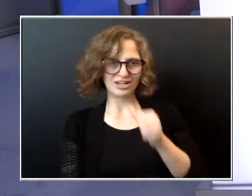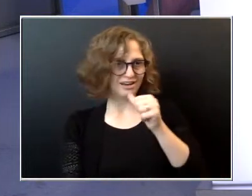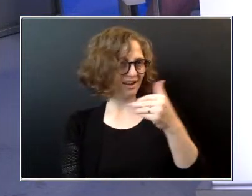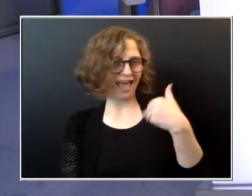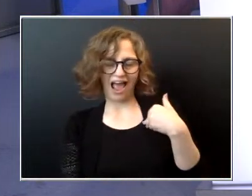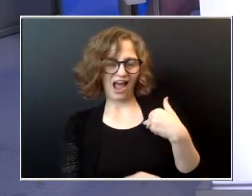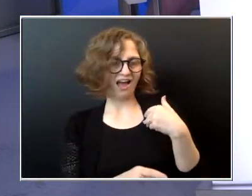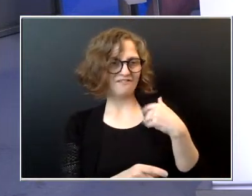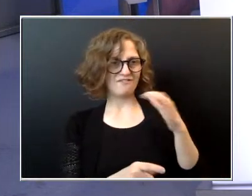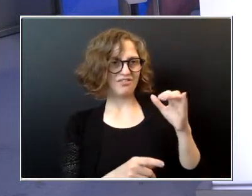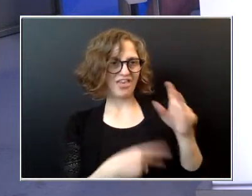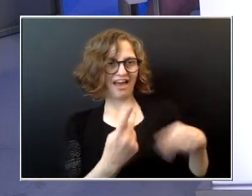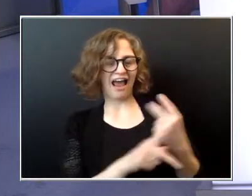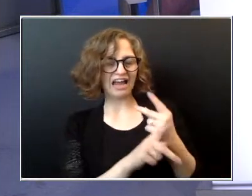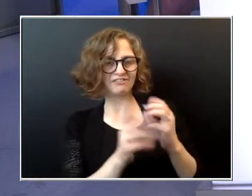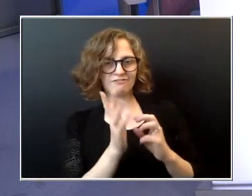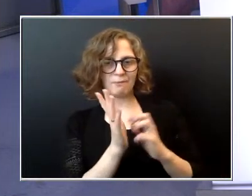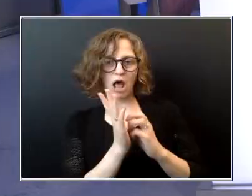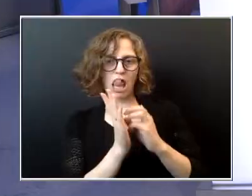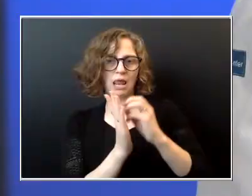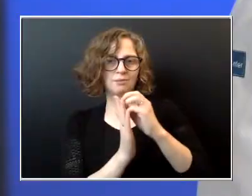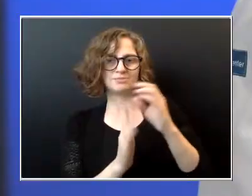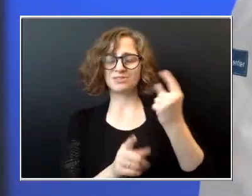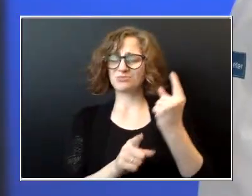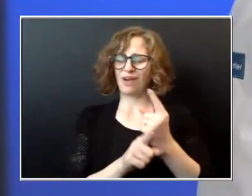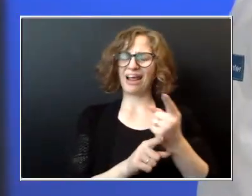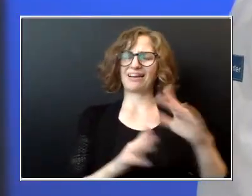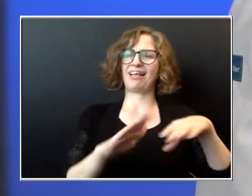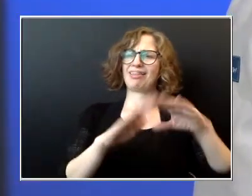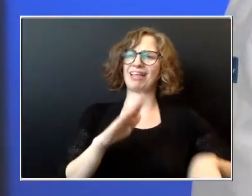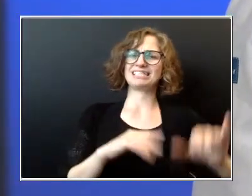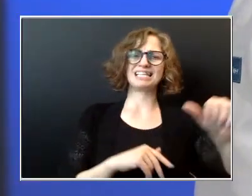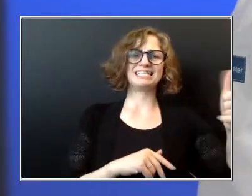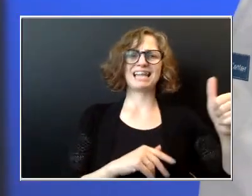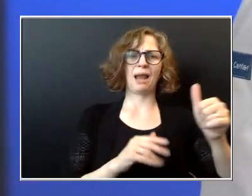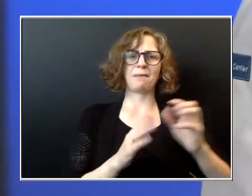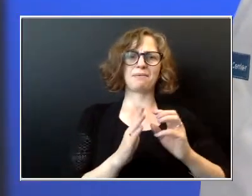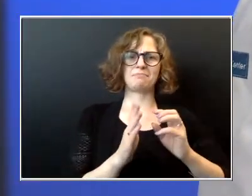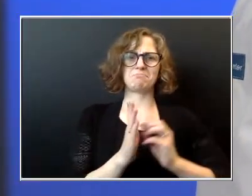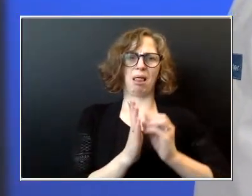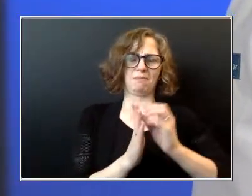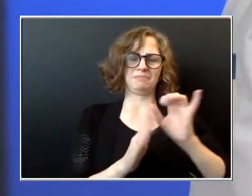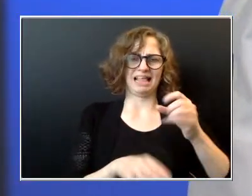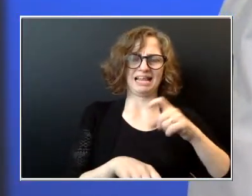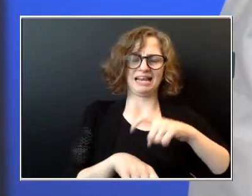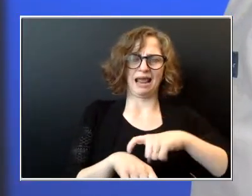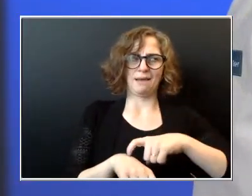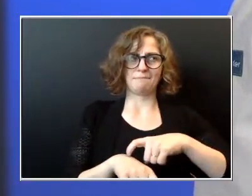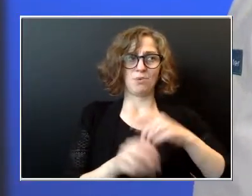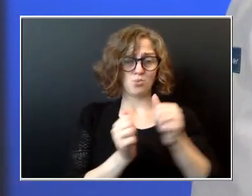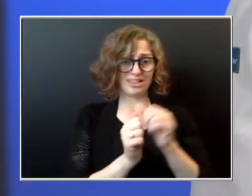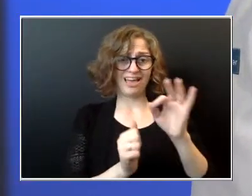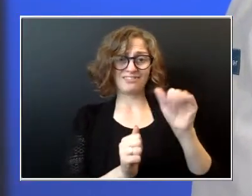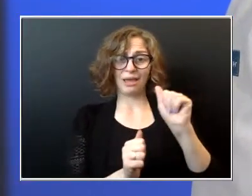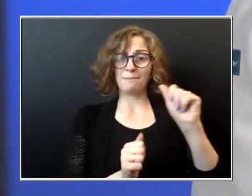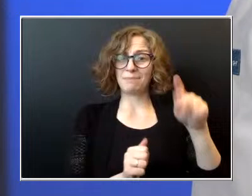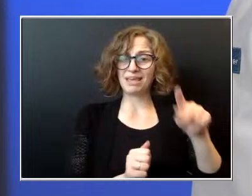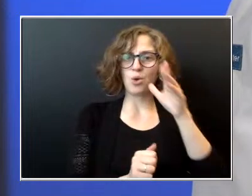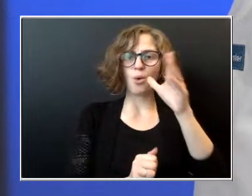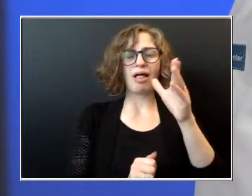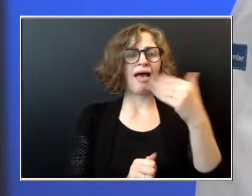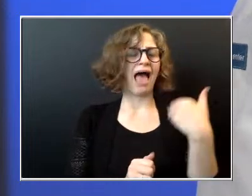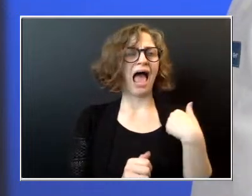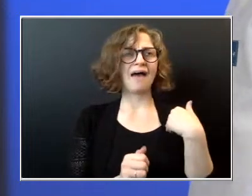track. She had less than 10 polyps at the time, and we expect to have thousands of polyps in individuals with FAP.